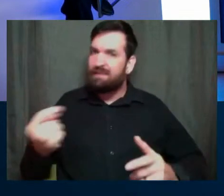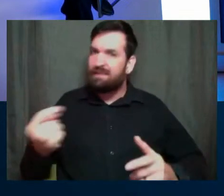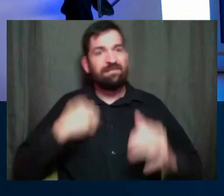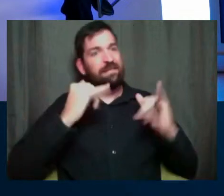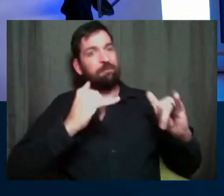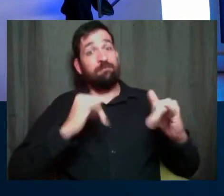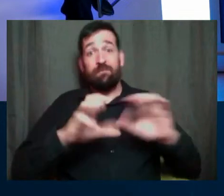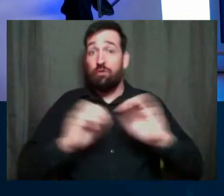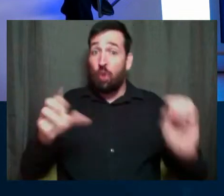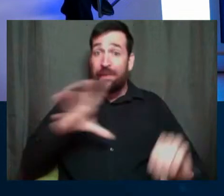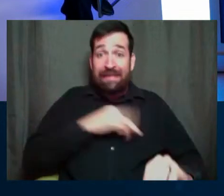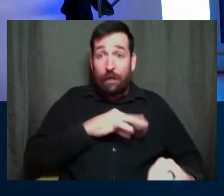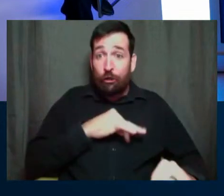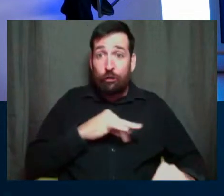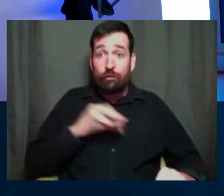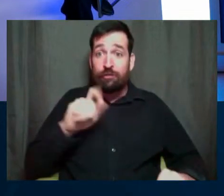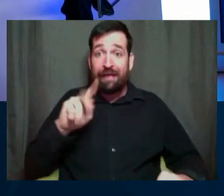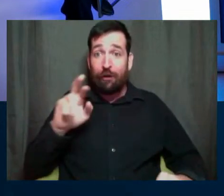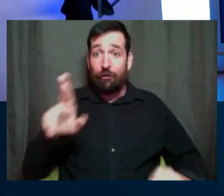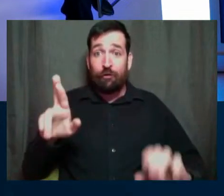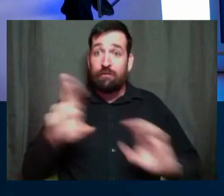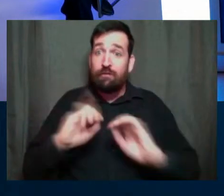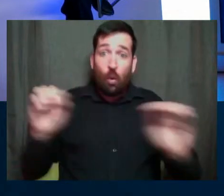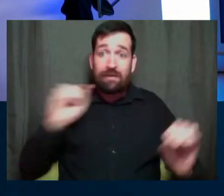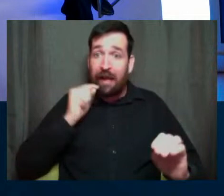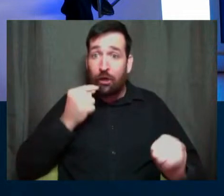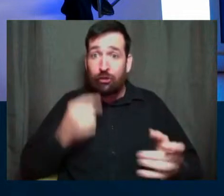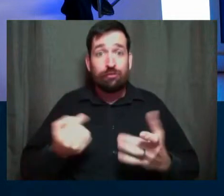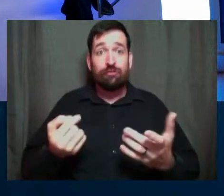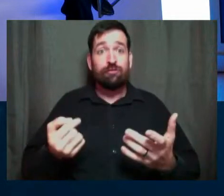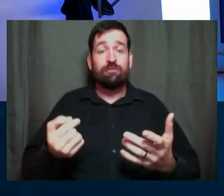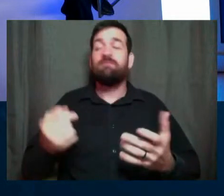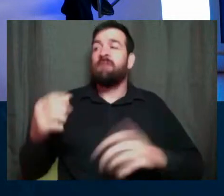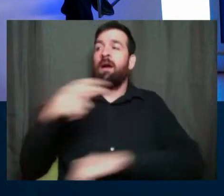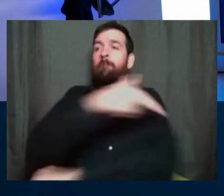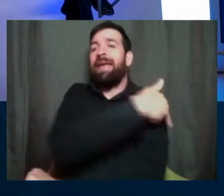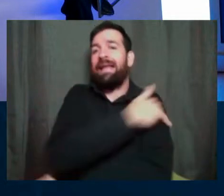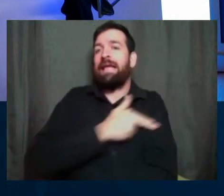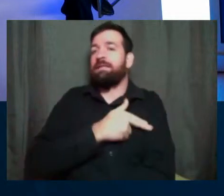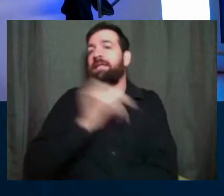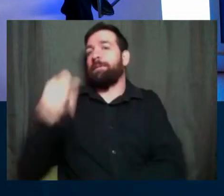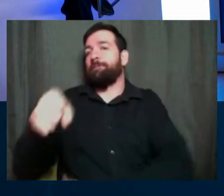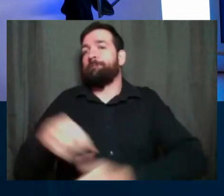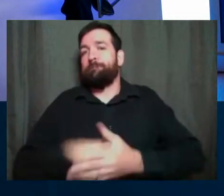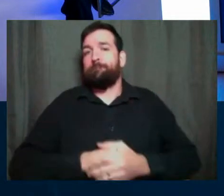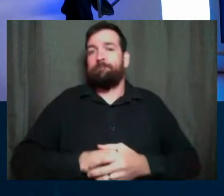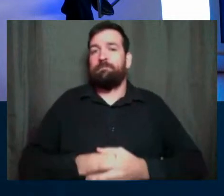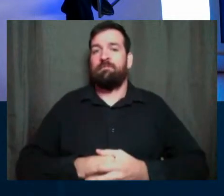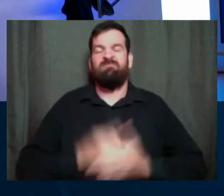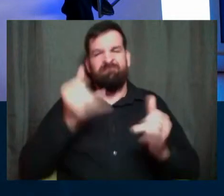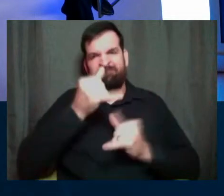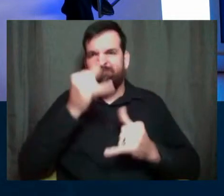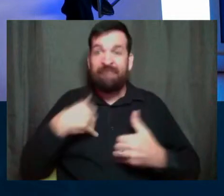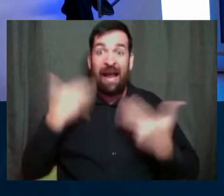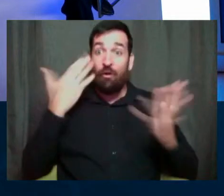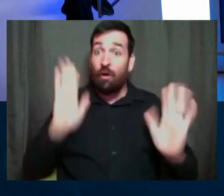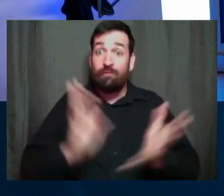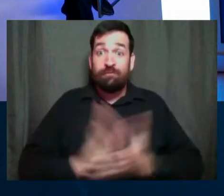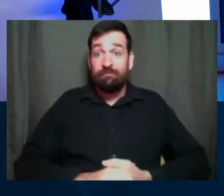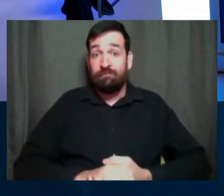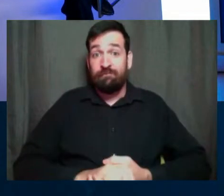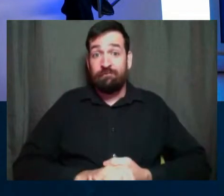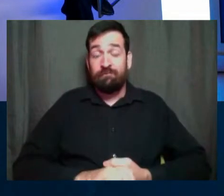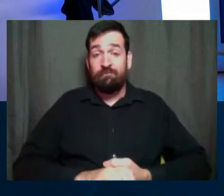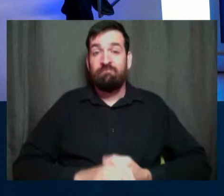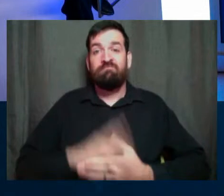Did you get a No. sticker? I didn't get a sticker. No No sticker. sucker. Okay. I got a Band-Aid, though. You guys were I did get a slighted. Band-Aid. Band-Aid. Gosh, all right. I don't know. You guys, maybe I just know